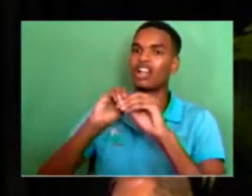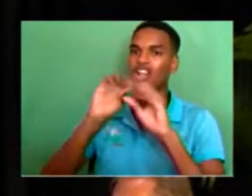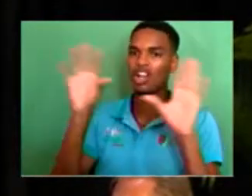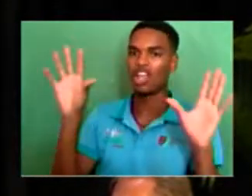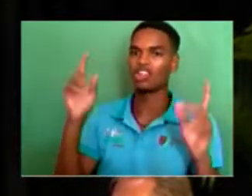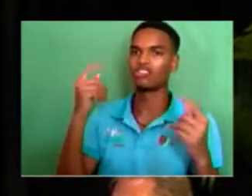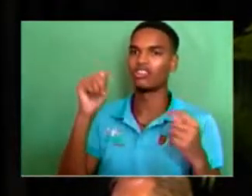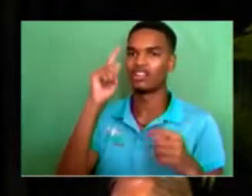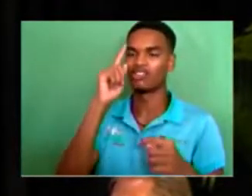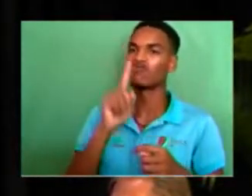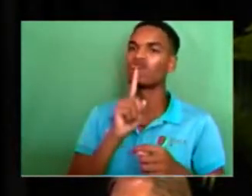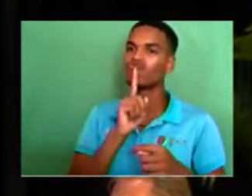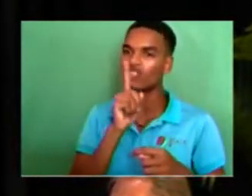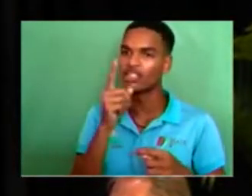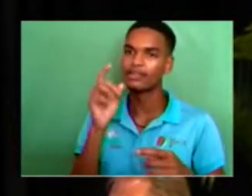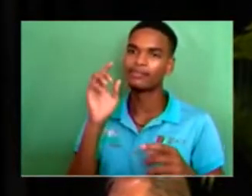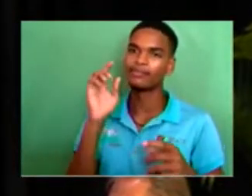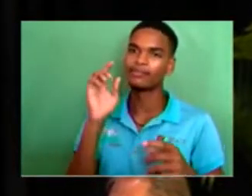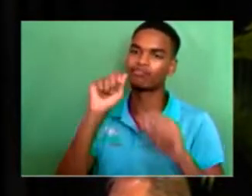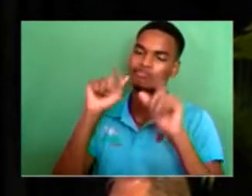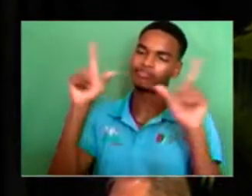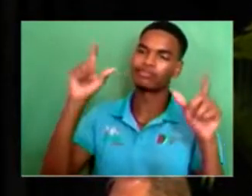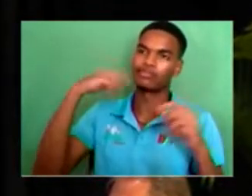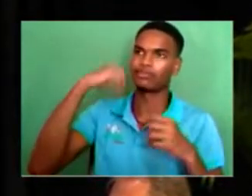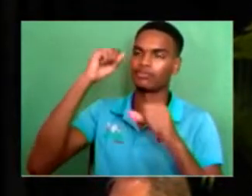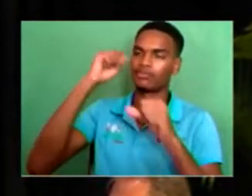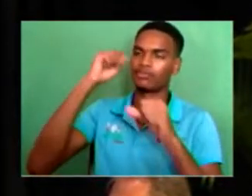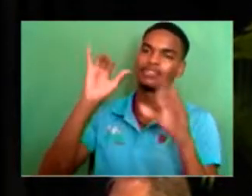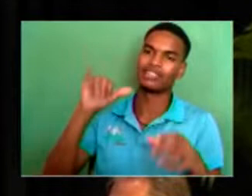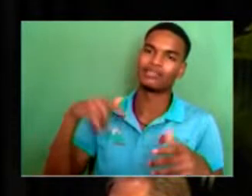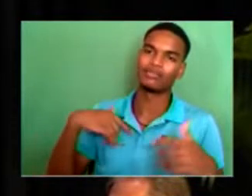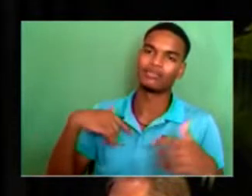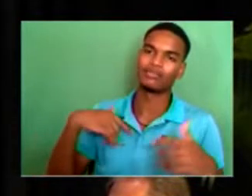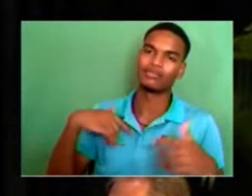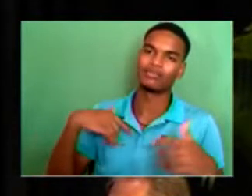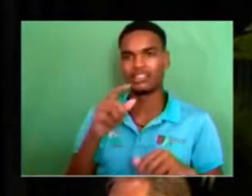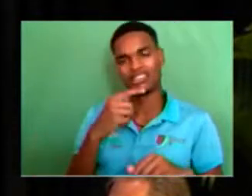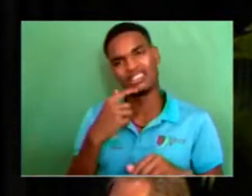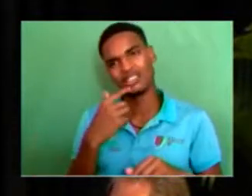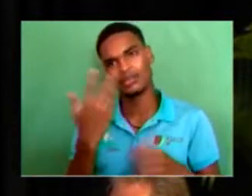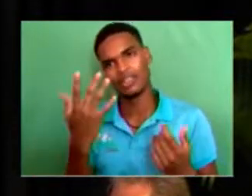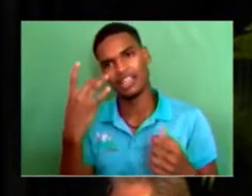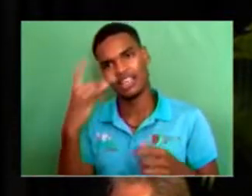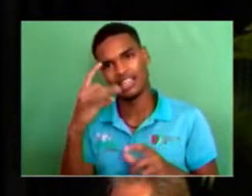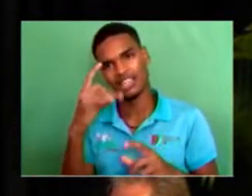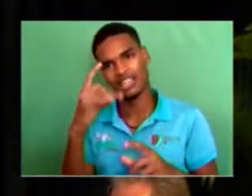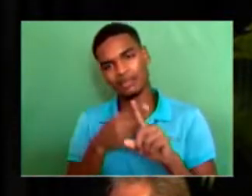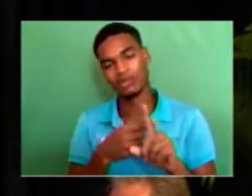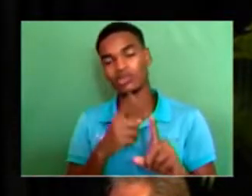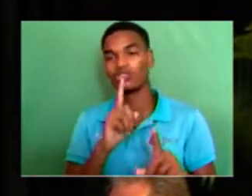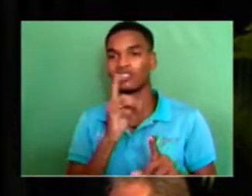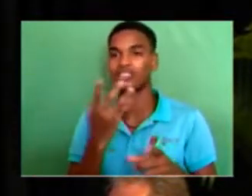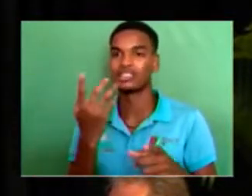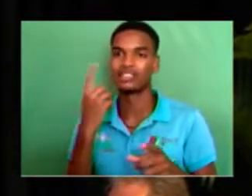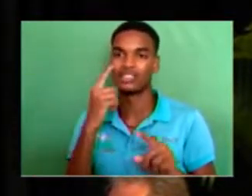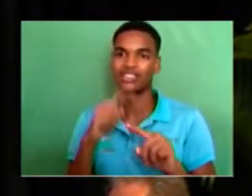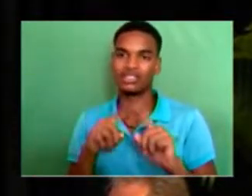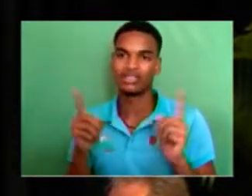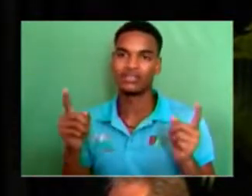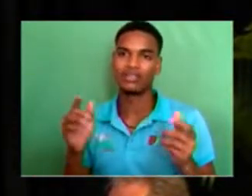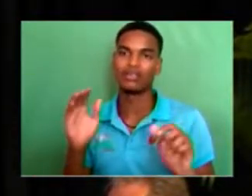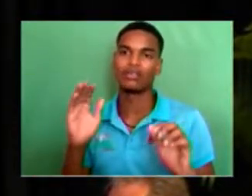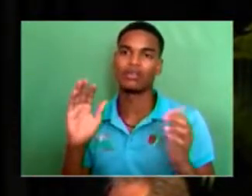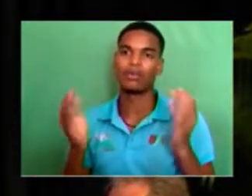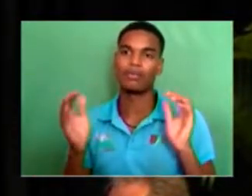So somehow kind of, 18 months is interpreted a little bit differently, company by company. But,